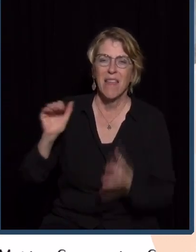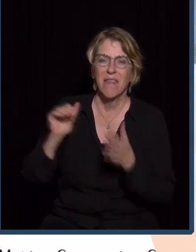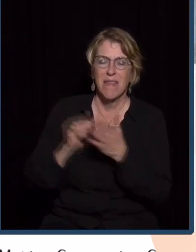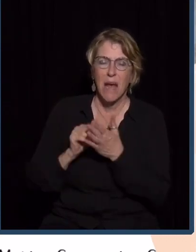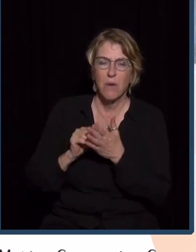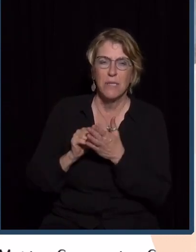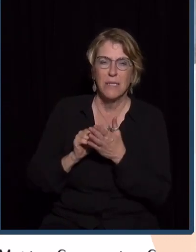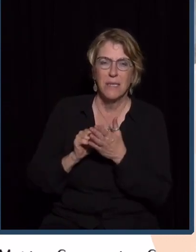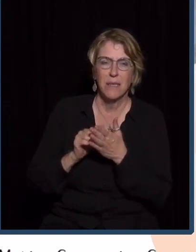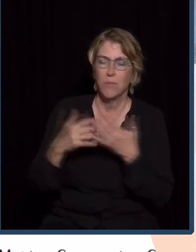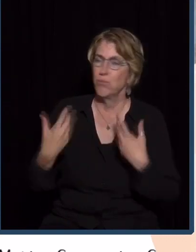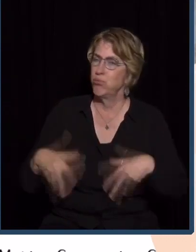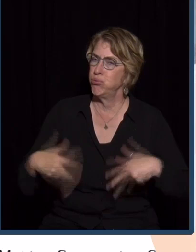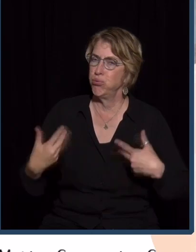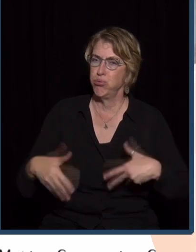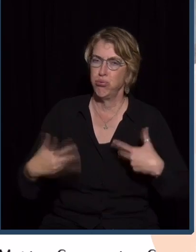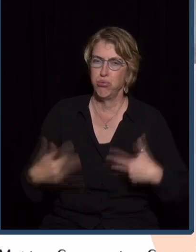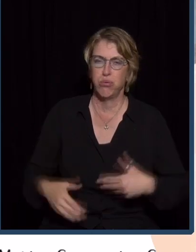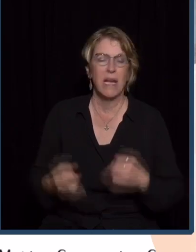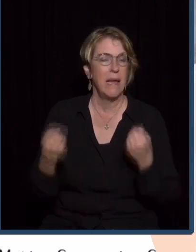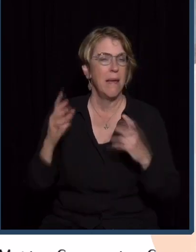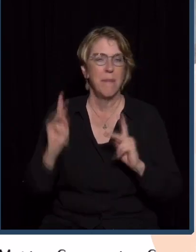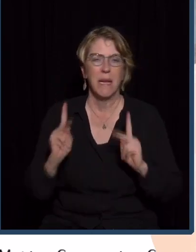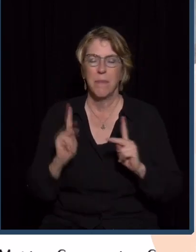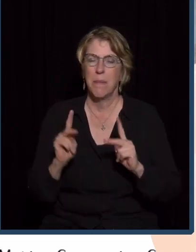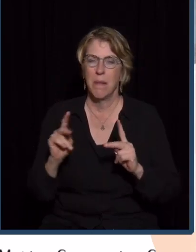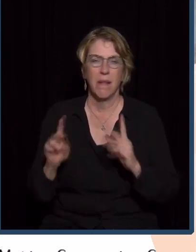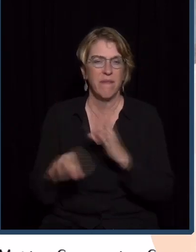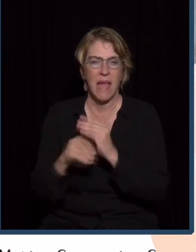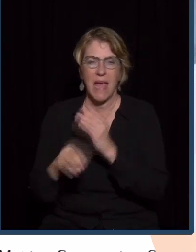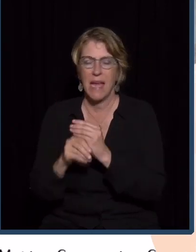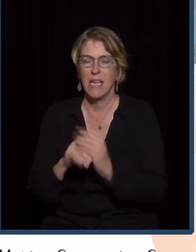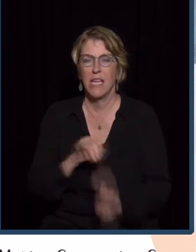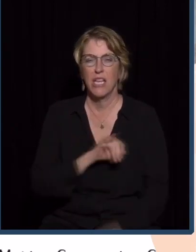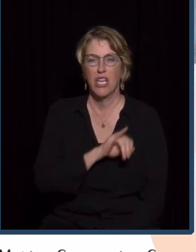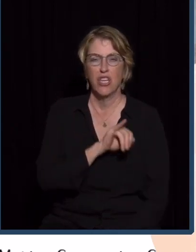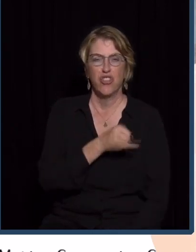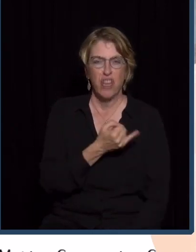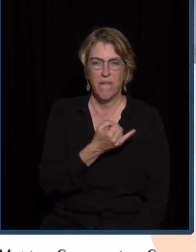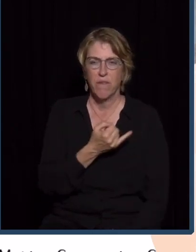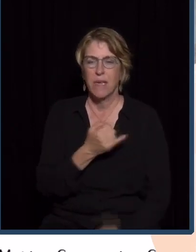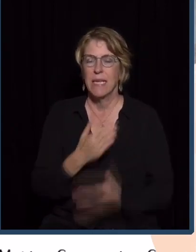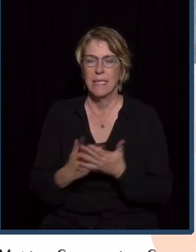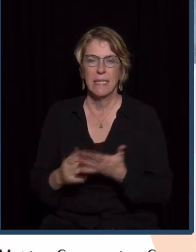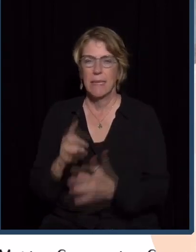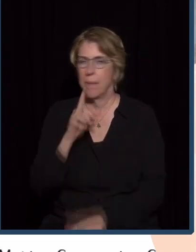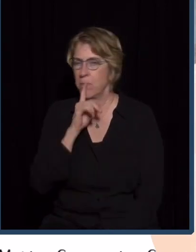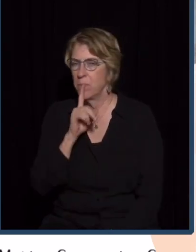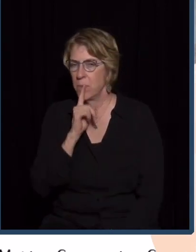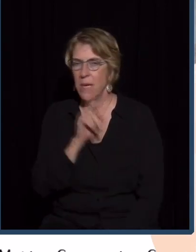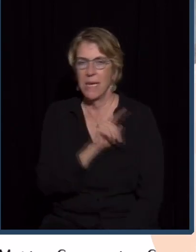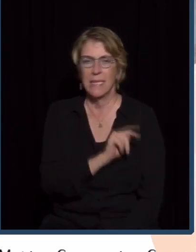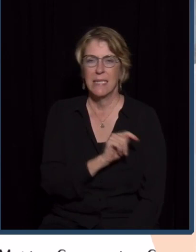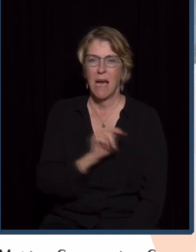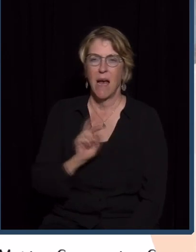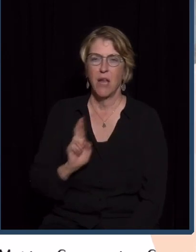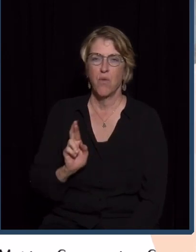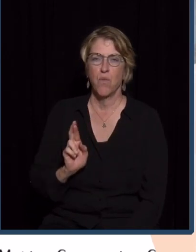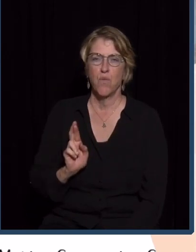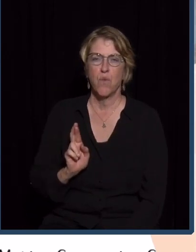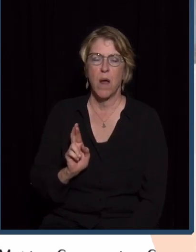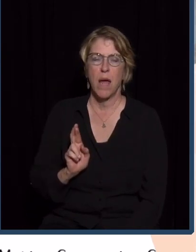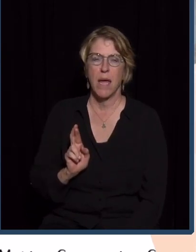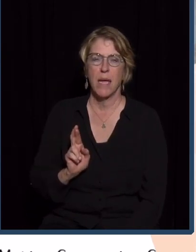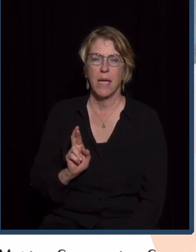$389,553. So many of you have gone in. Jeffrey, several anonymous donors here. Todd, Ryan,